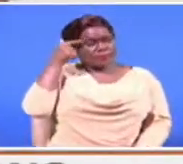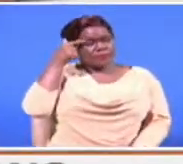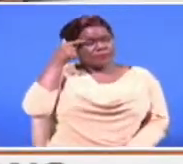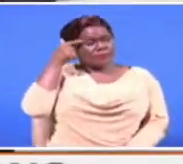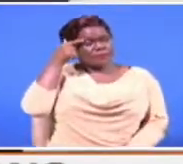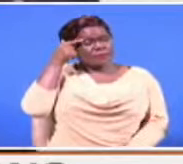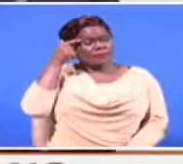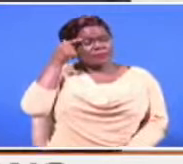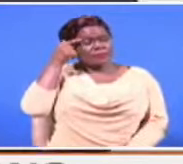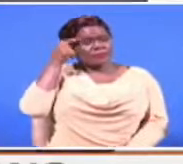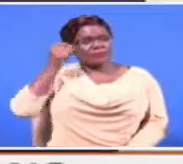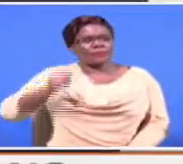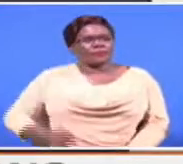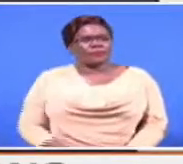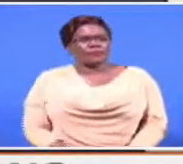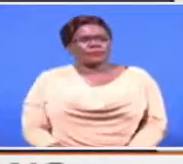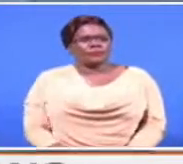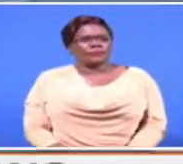Masombo, KTN News.